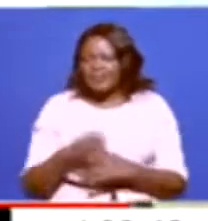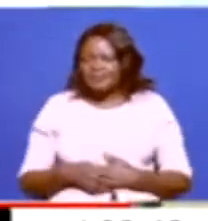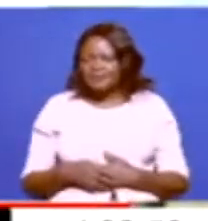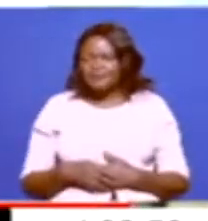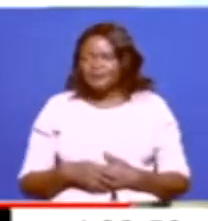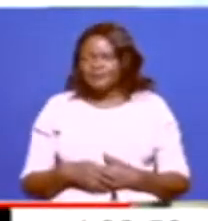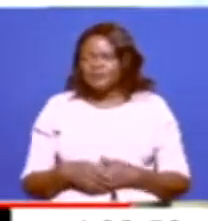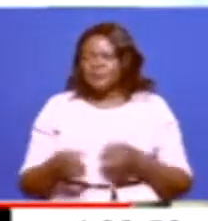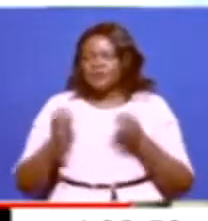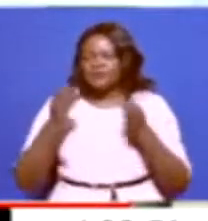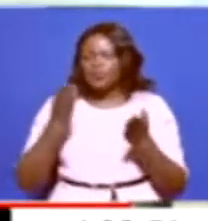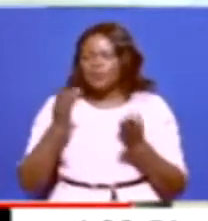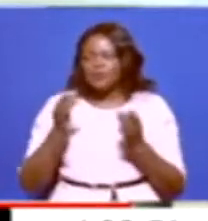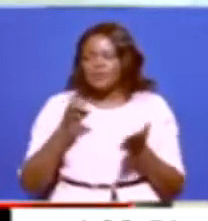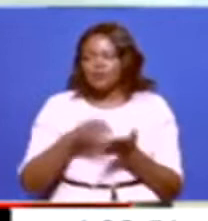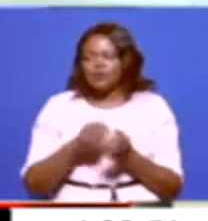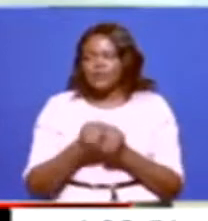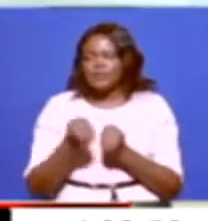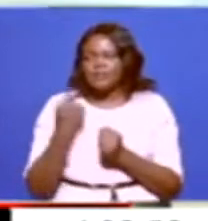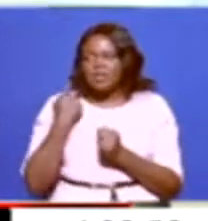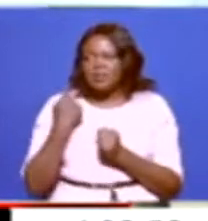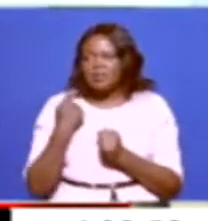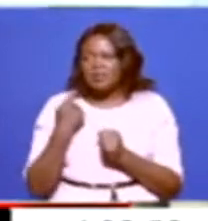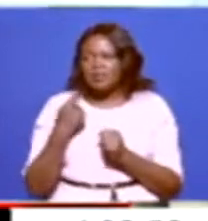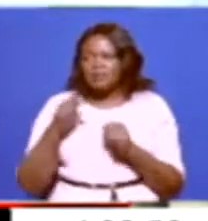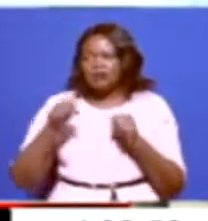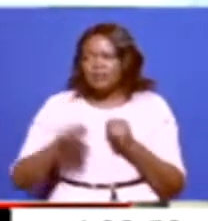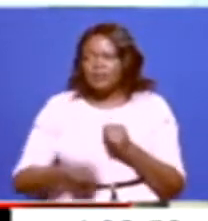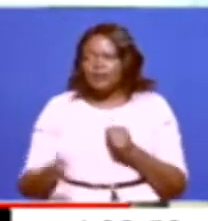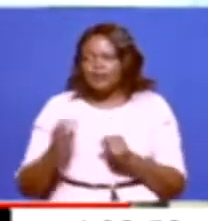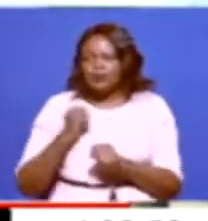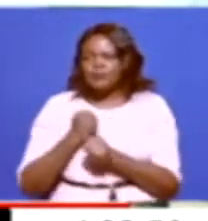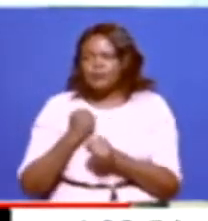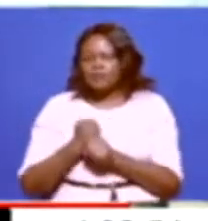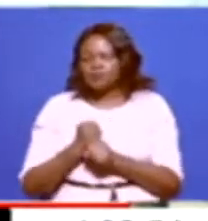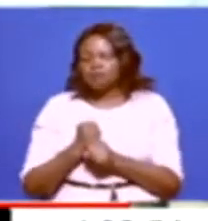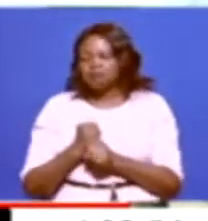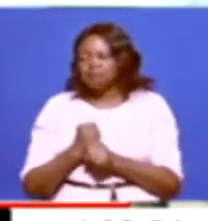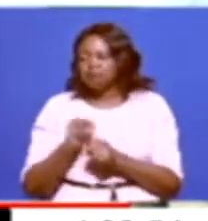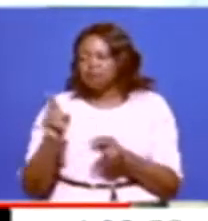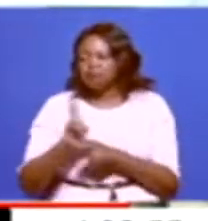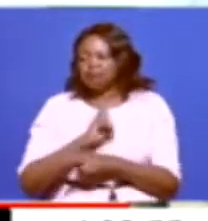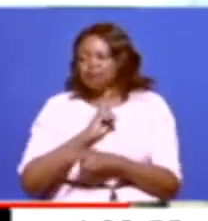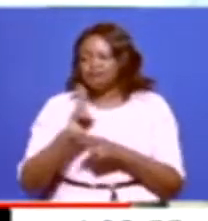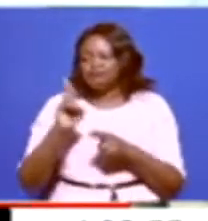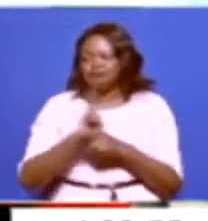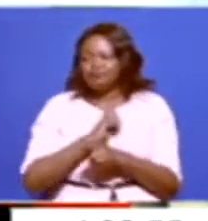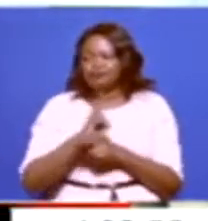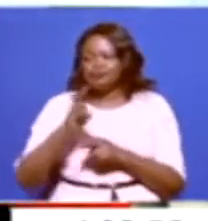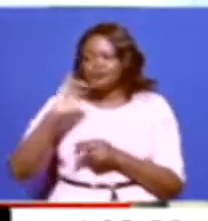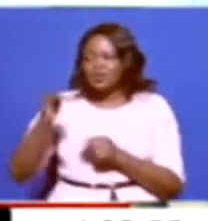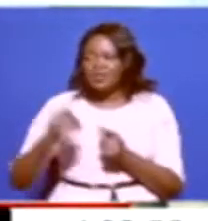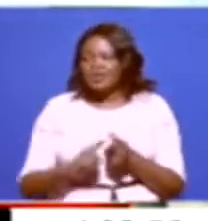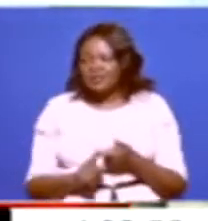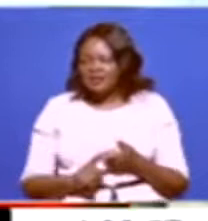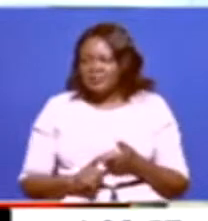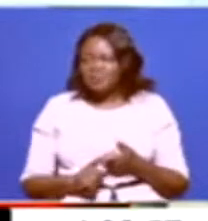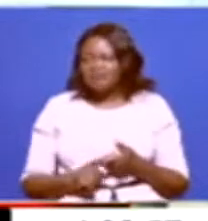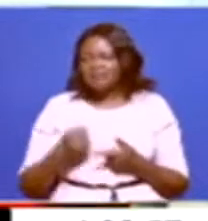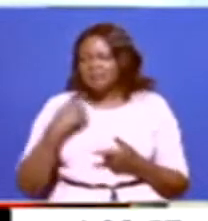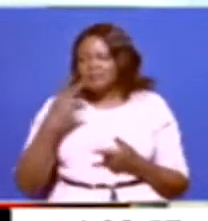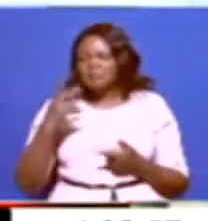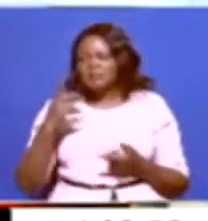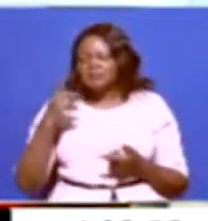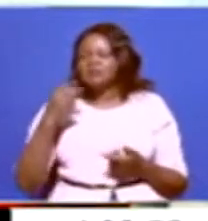yesterday or rather the past few days. Since morning, we've been conducting a spot check across the town and just checking up on the